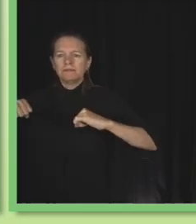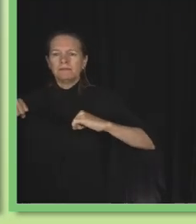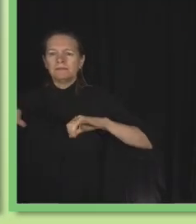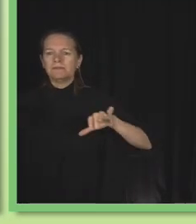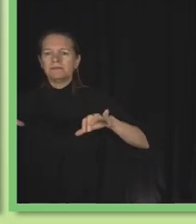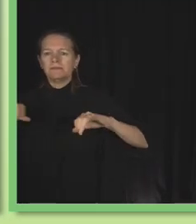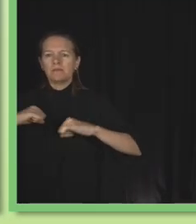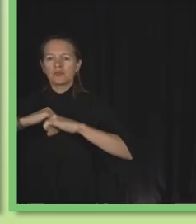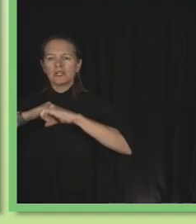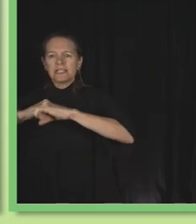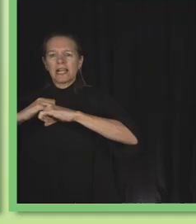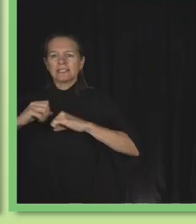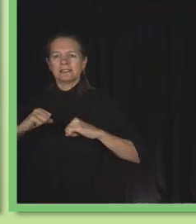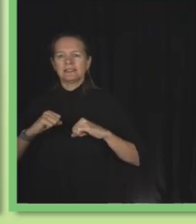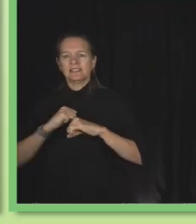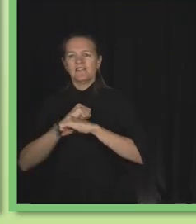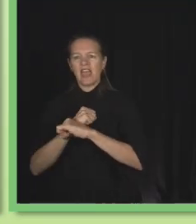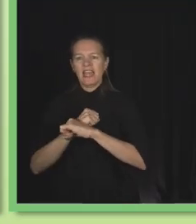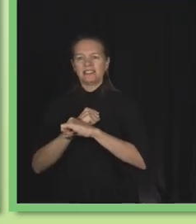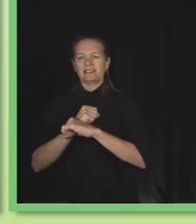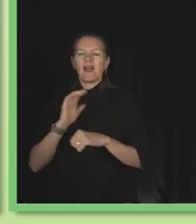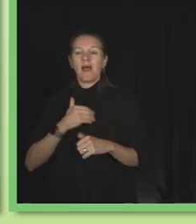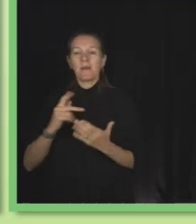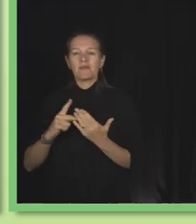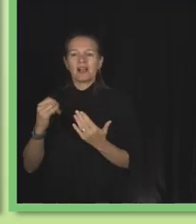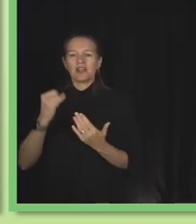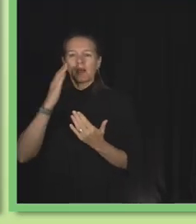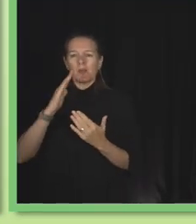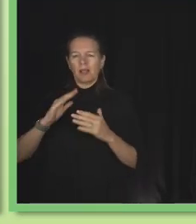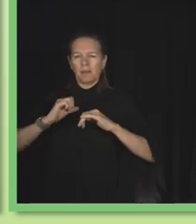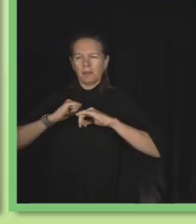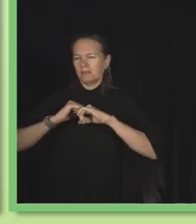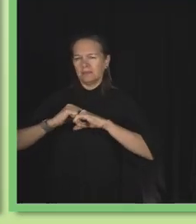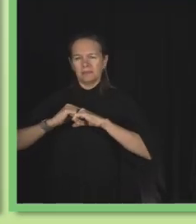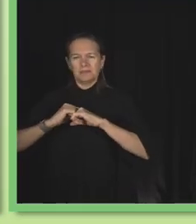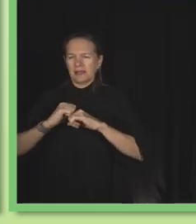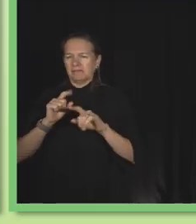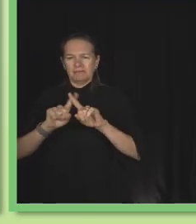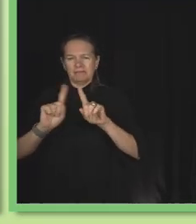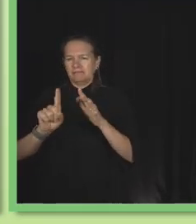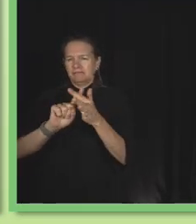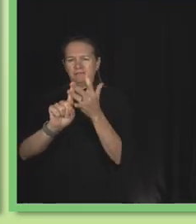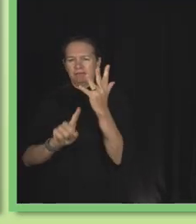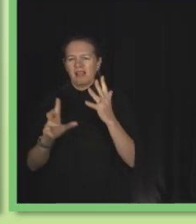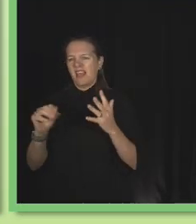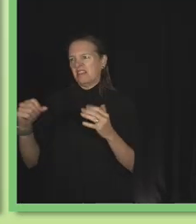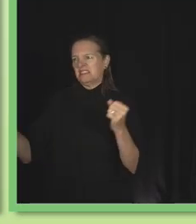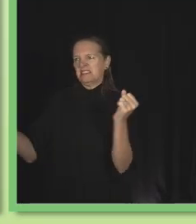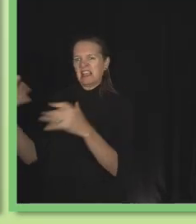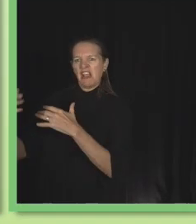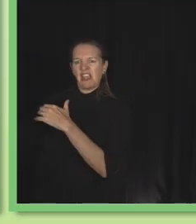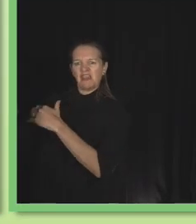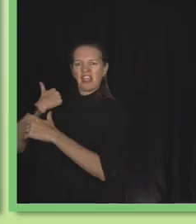and defend. Our project protects all stages of software development lifecycle against the scariest threats.